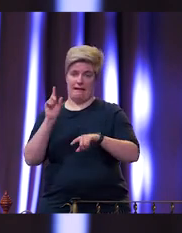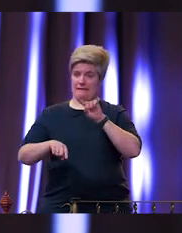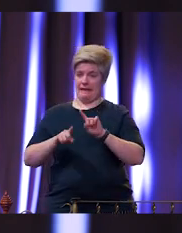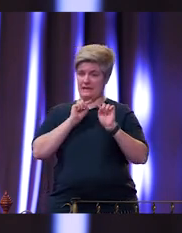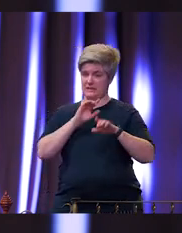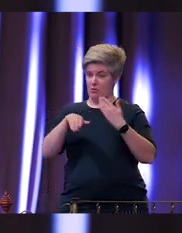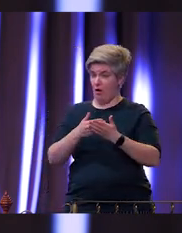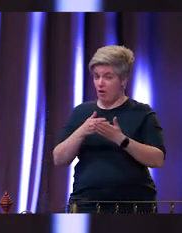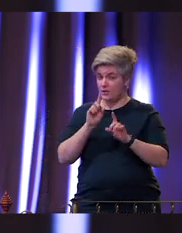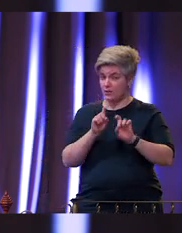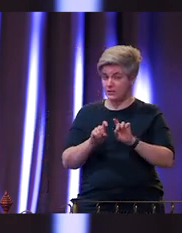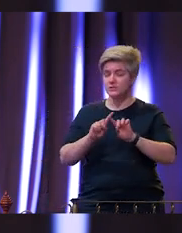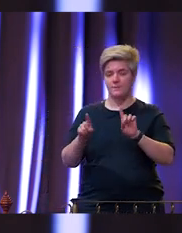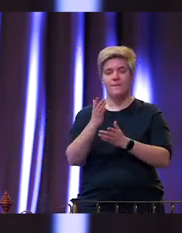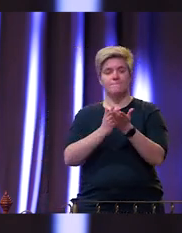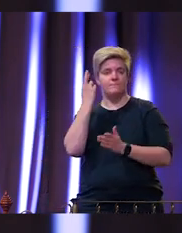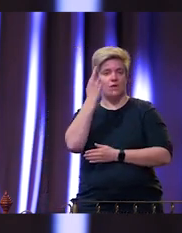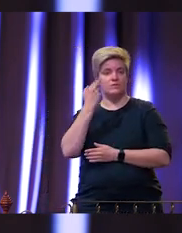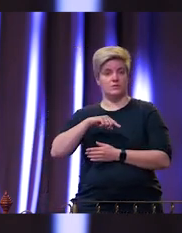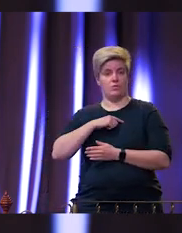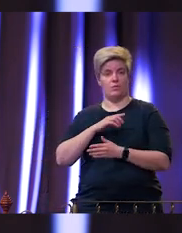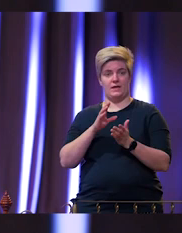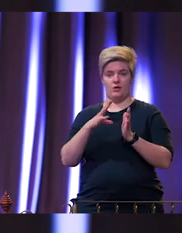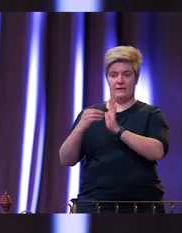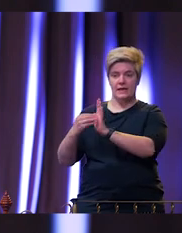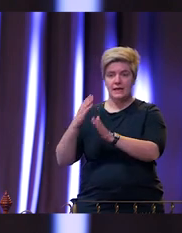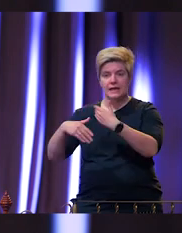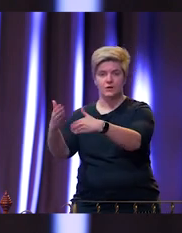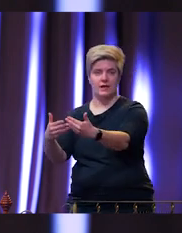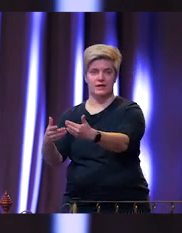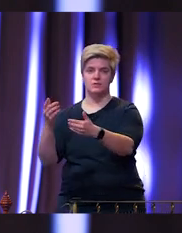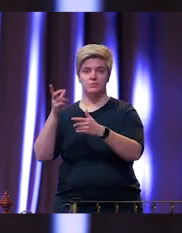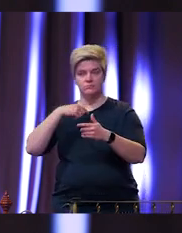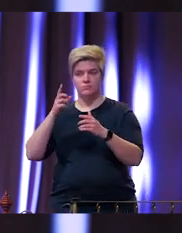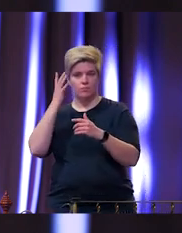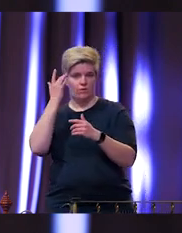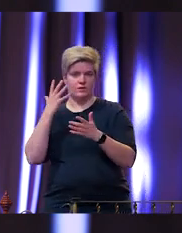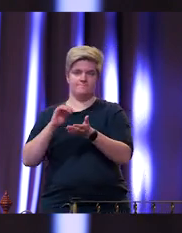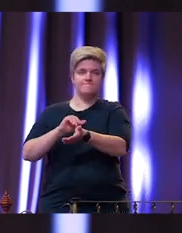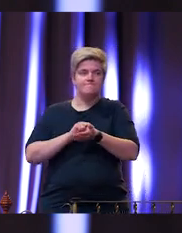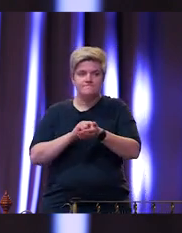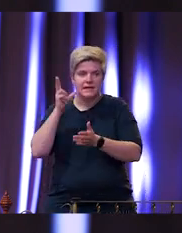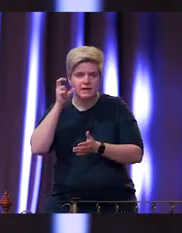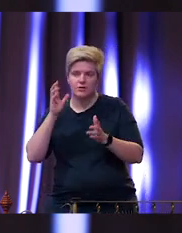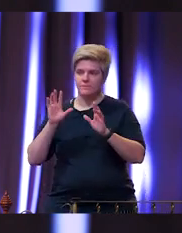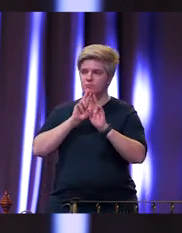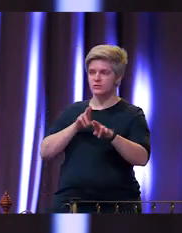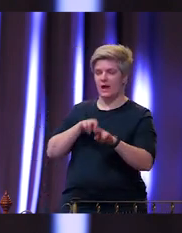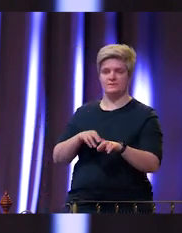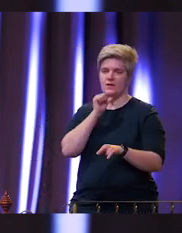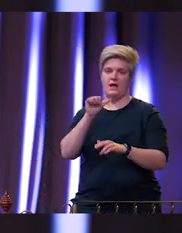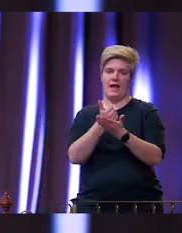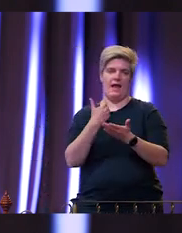question, but part of why we're iterating as we go is so we can listen and hear and be responsive and not have everything set in